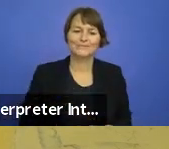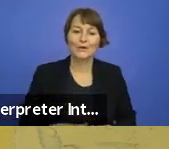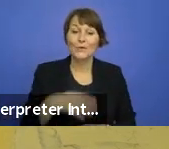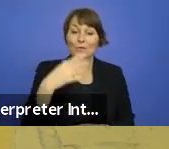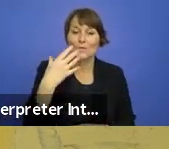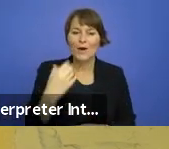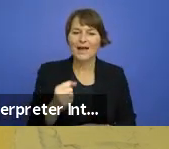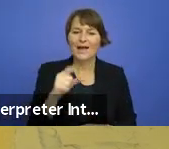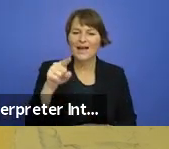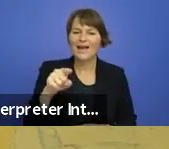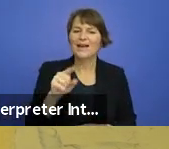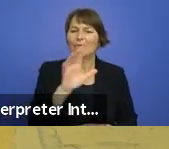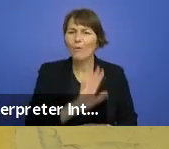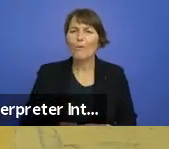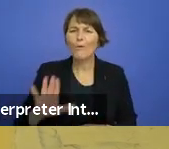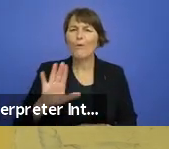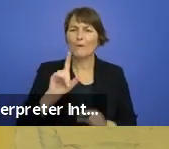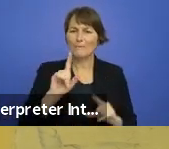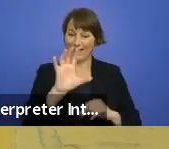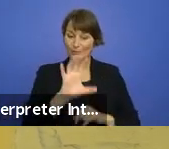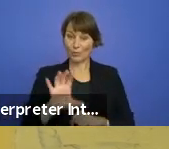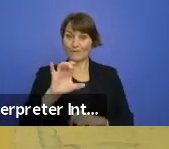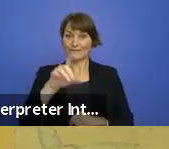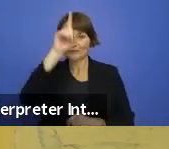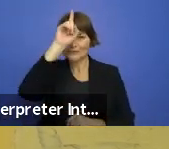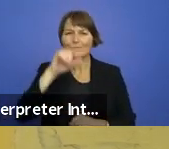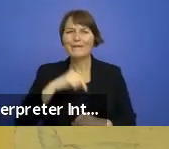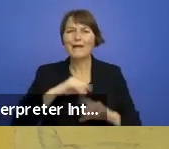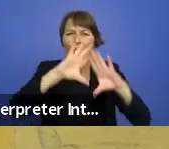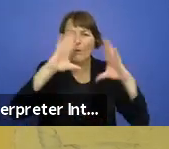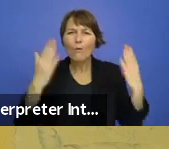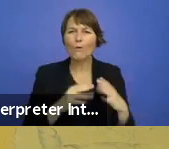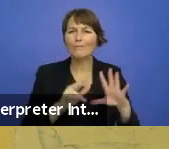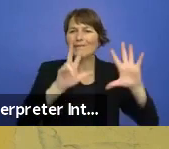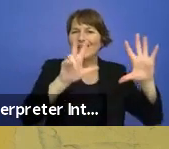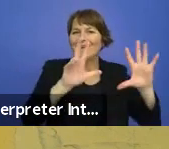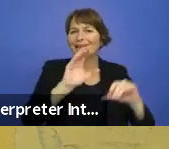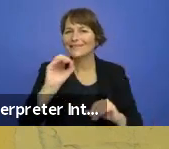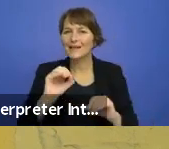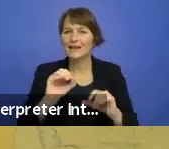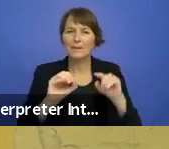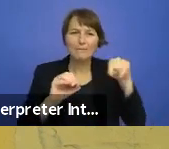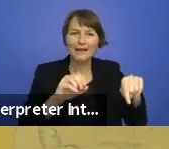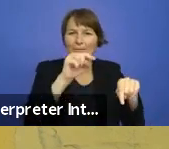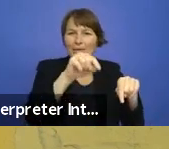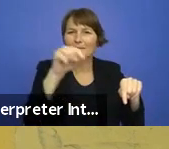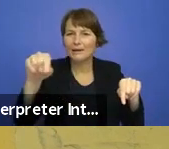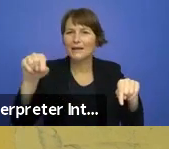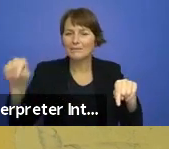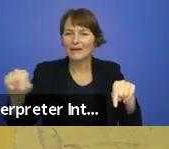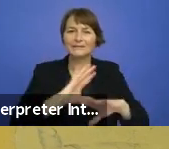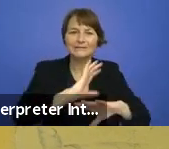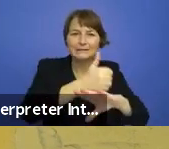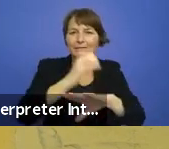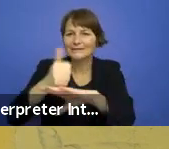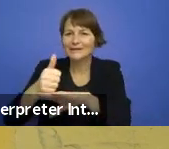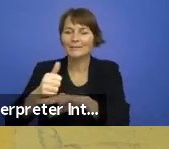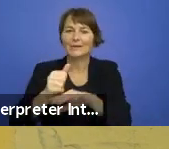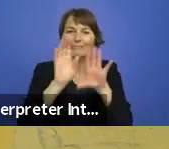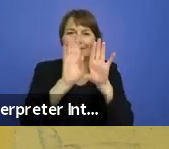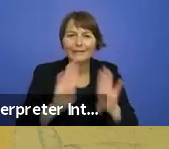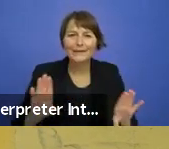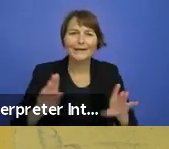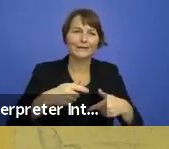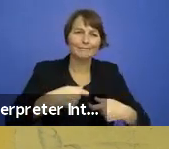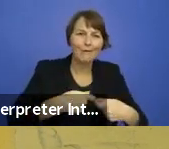getragen durch den Staat, von Städten und Gemeinden, aber auch sehr viel durch privates Engagement. Wir stehen damit für